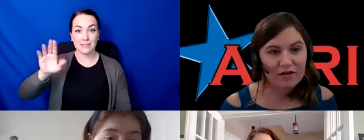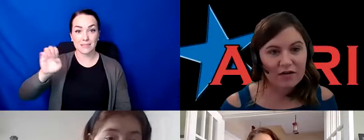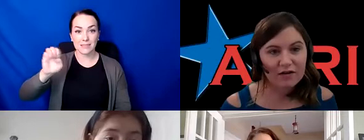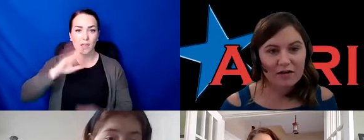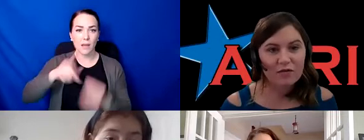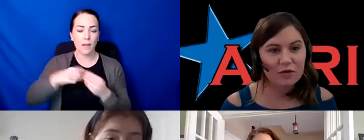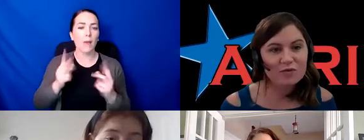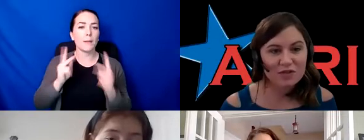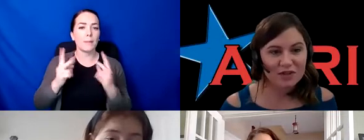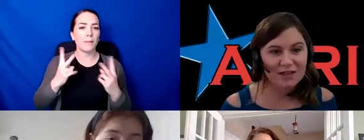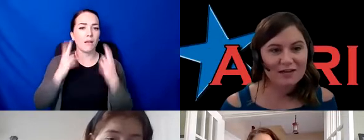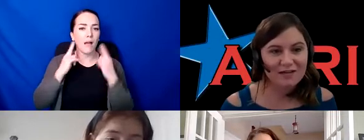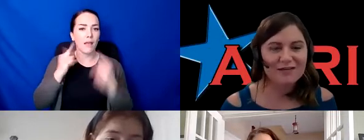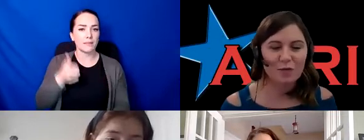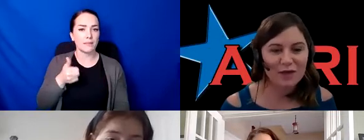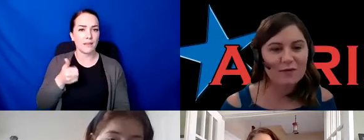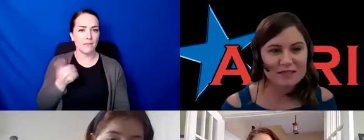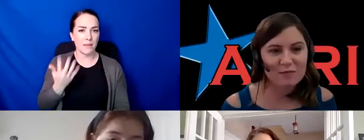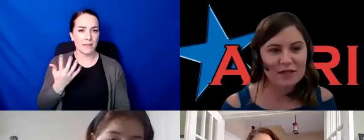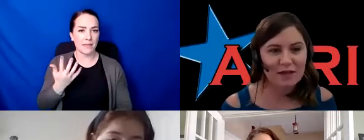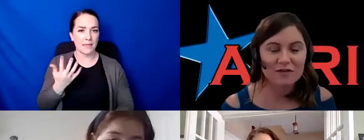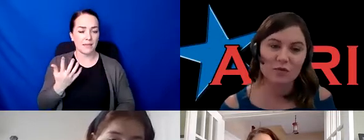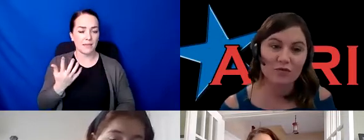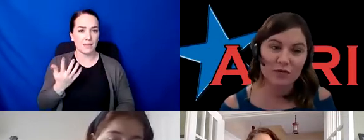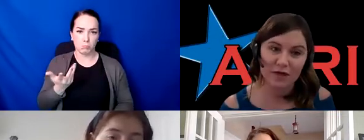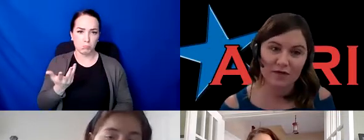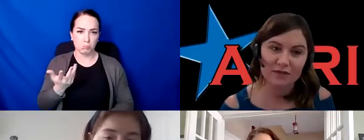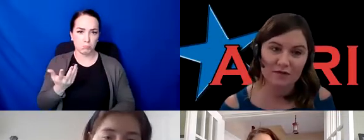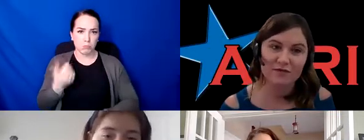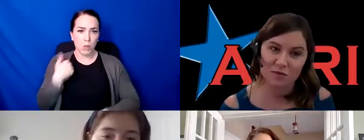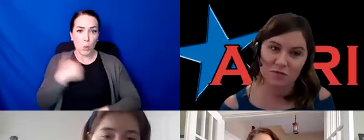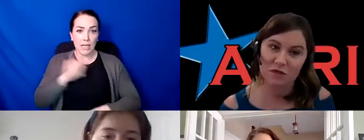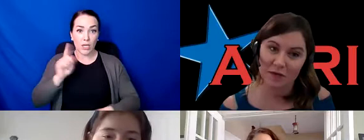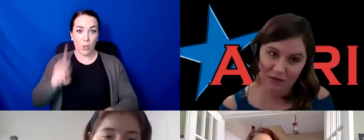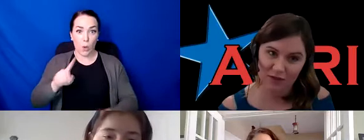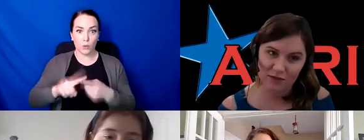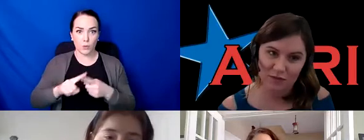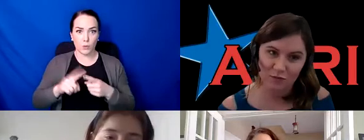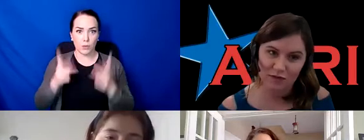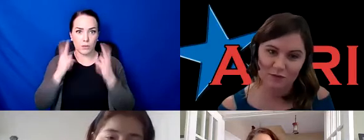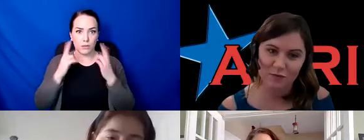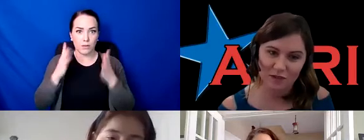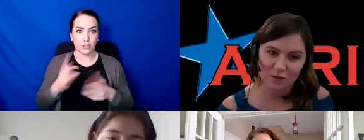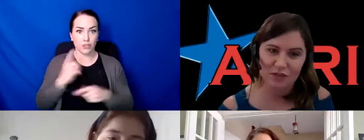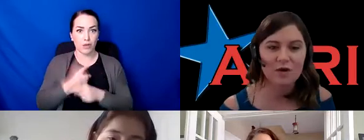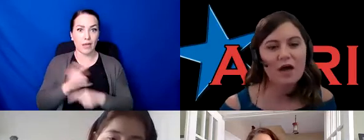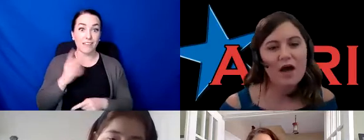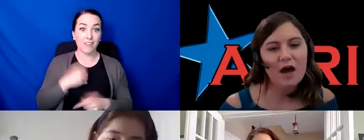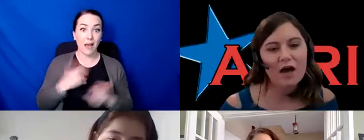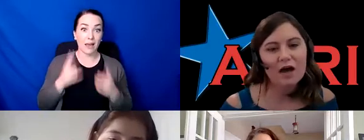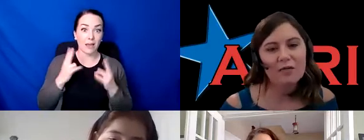hair. Usually we go to somebody else, or if we try it ourselves, sometimes we end up having to go to someone else when we didn't want